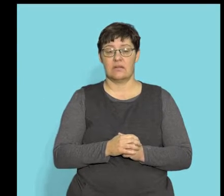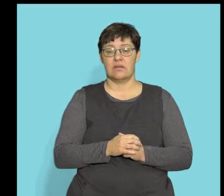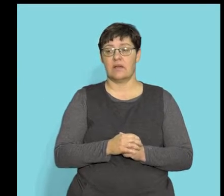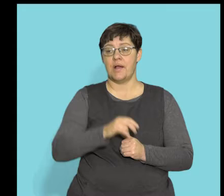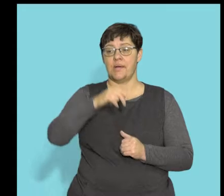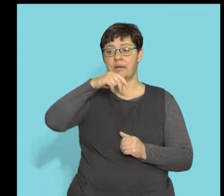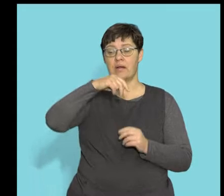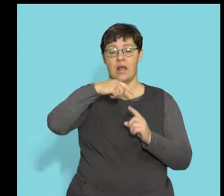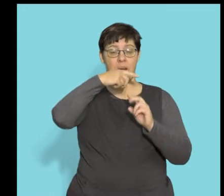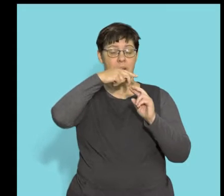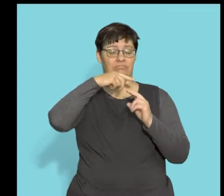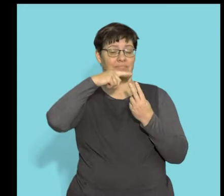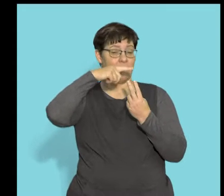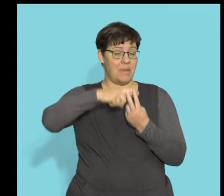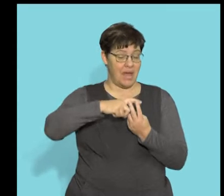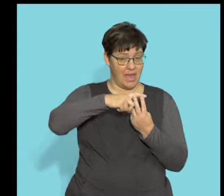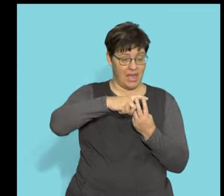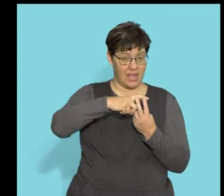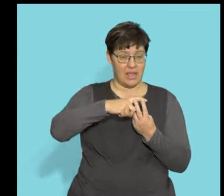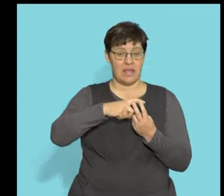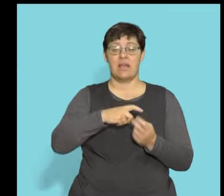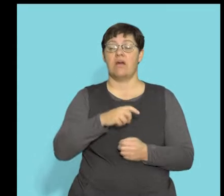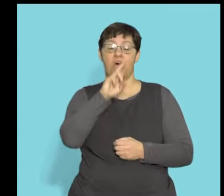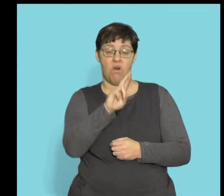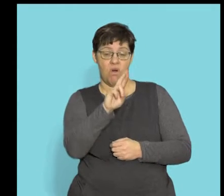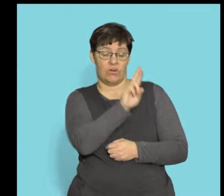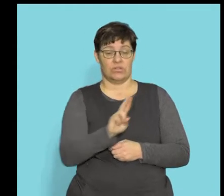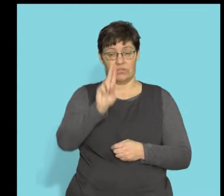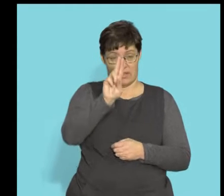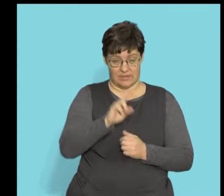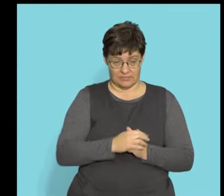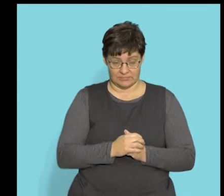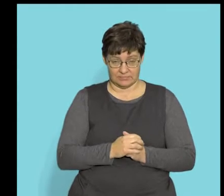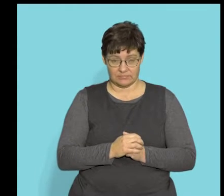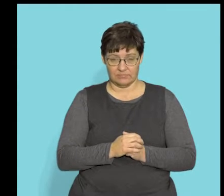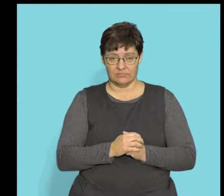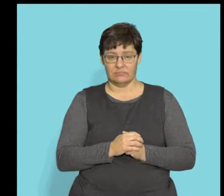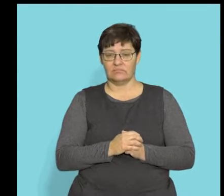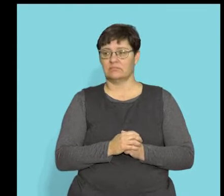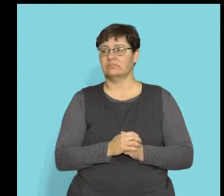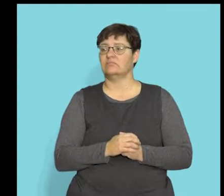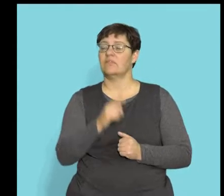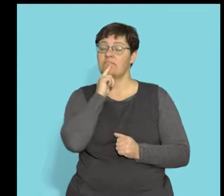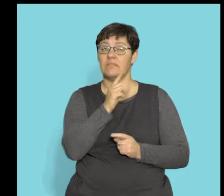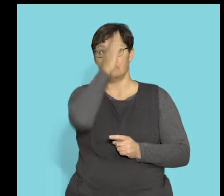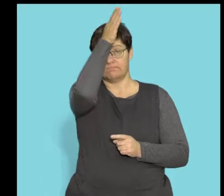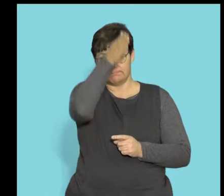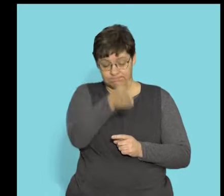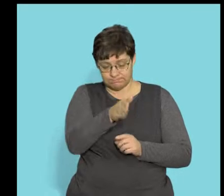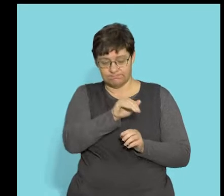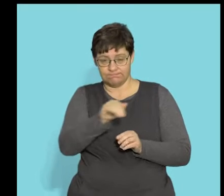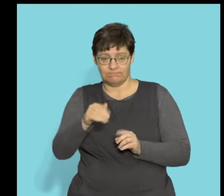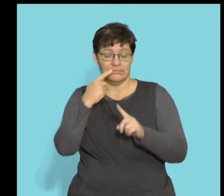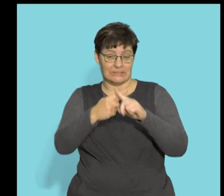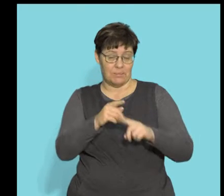squared. And I've now got the area of my base circle, and this is being multiplied by my